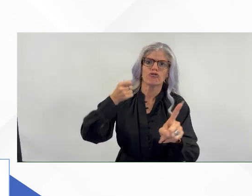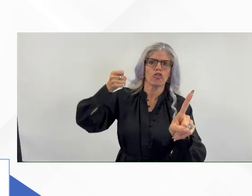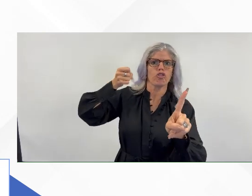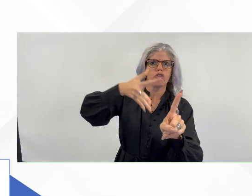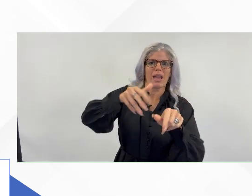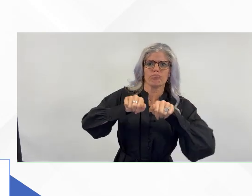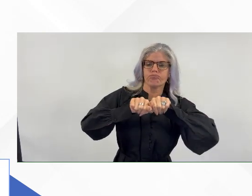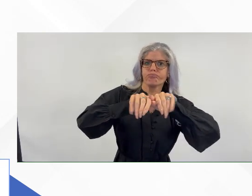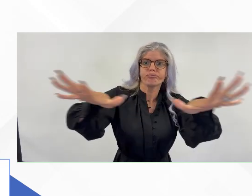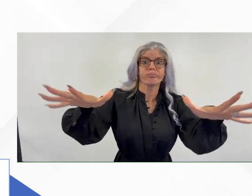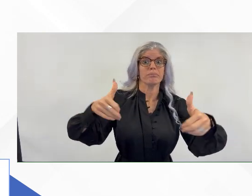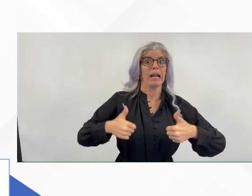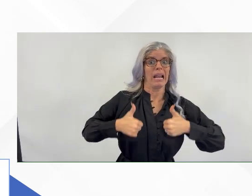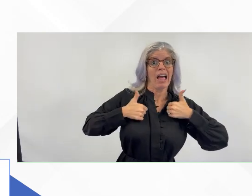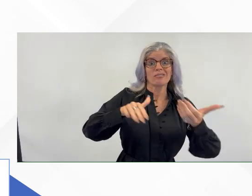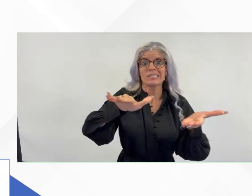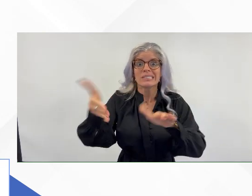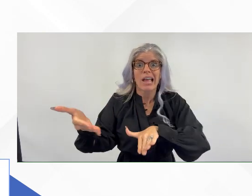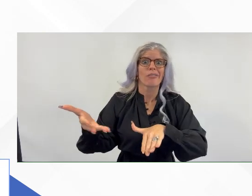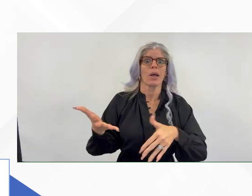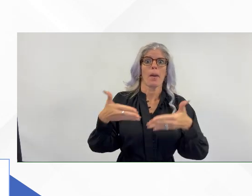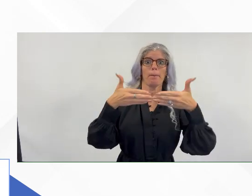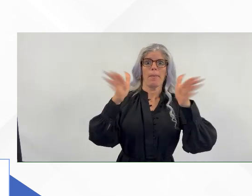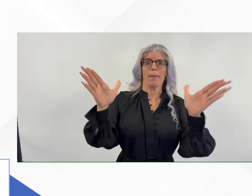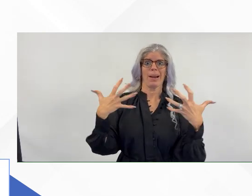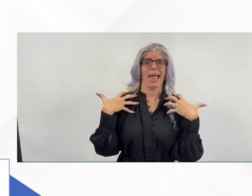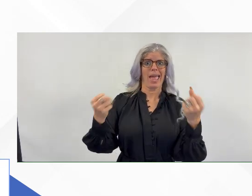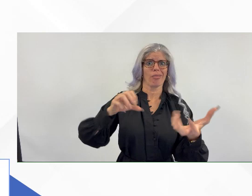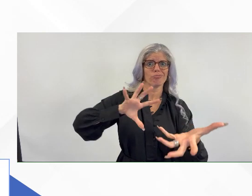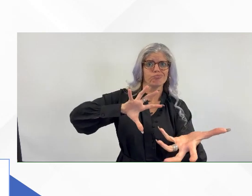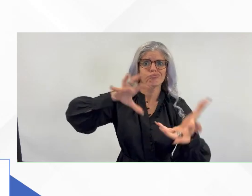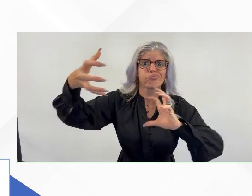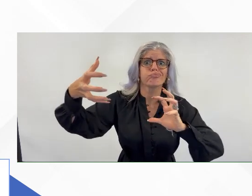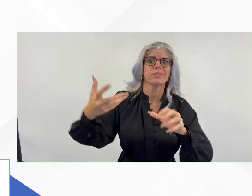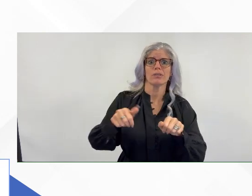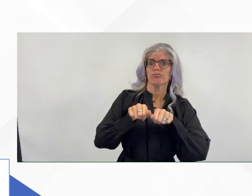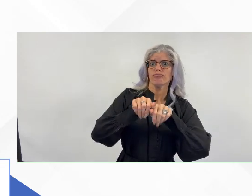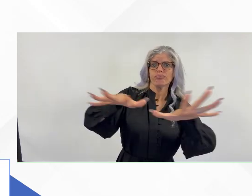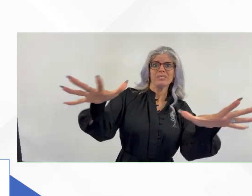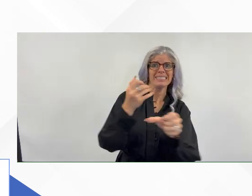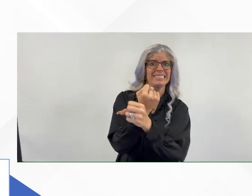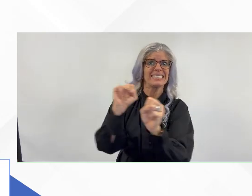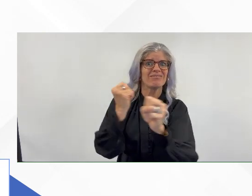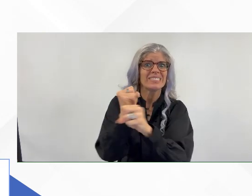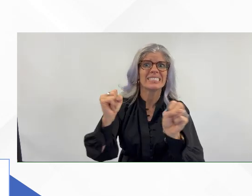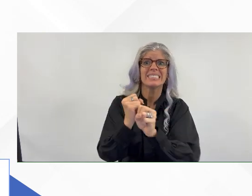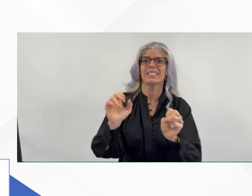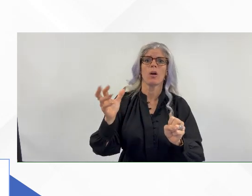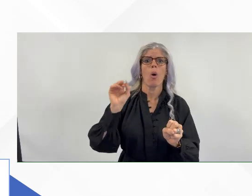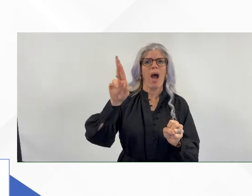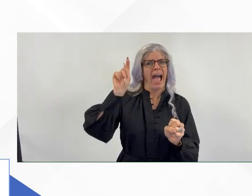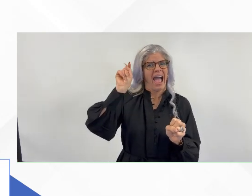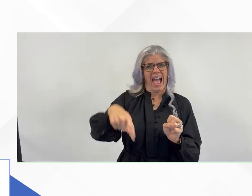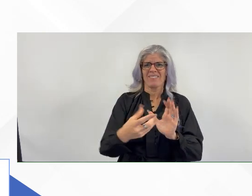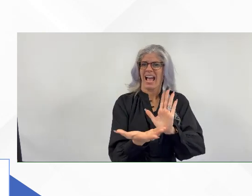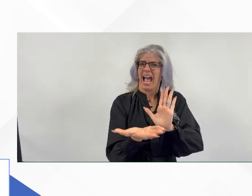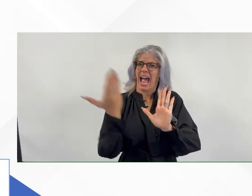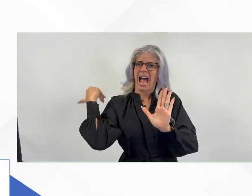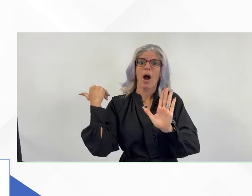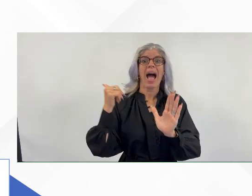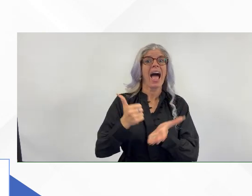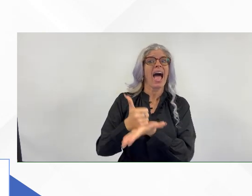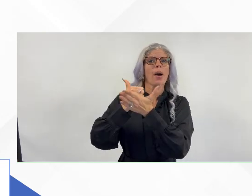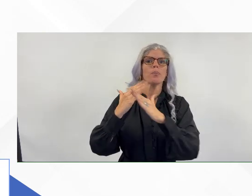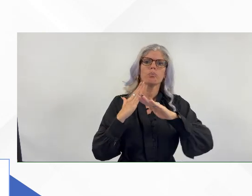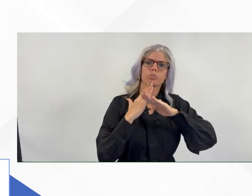damage to improved public or private property. In addition to the examples listed on this slide, you may also be